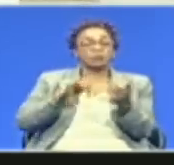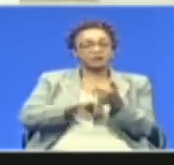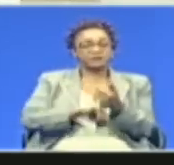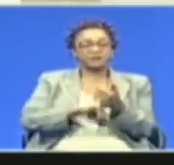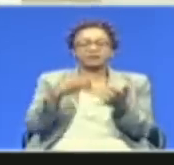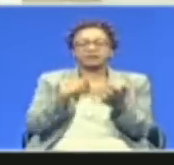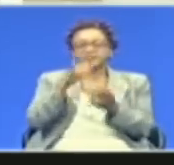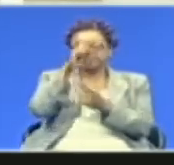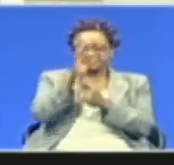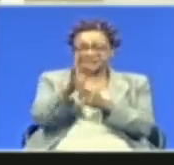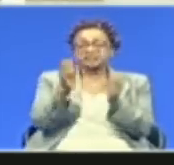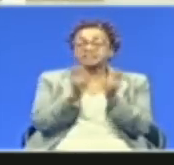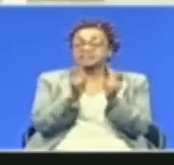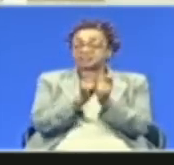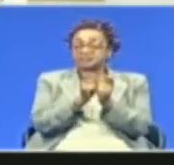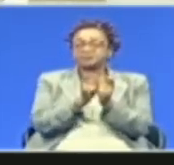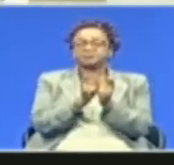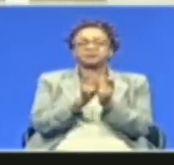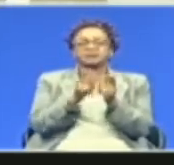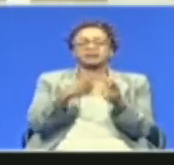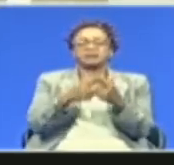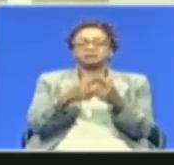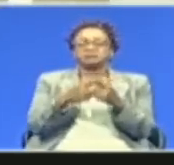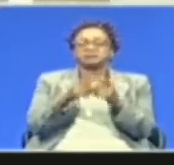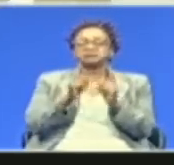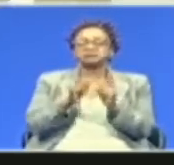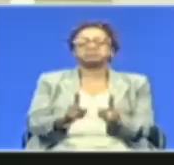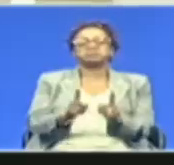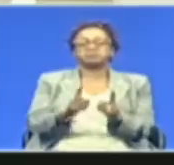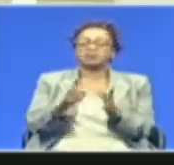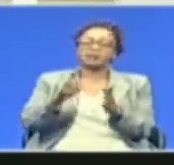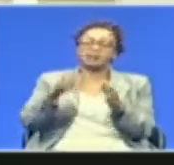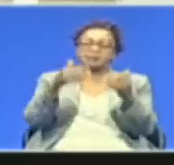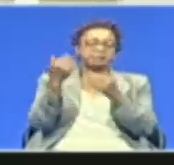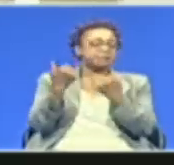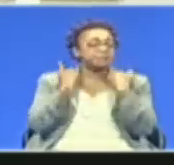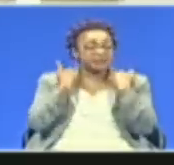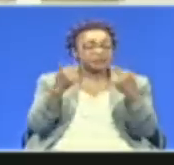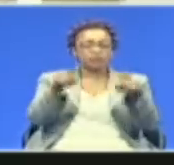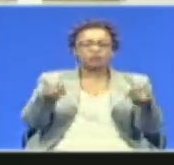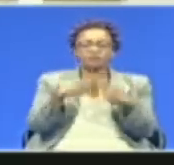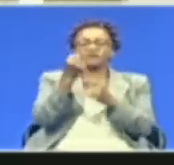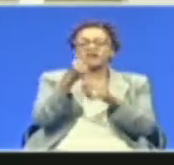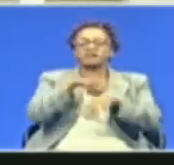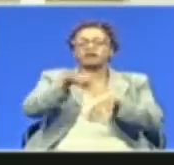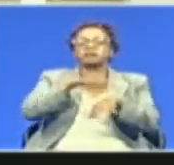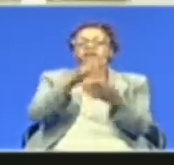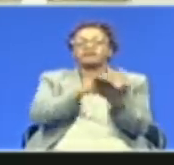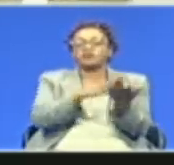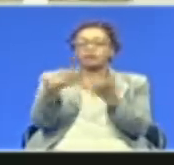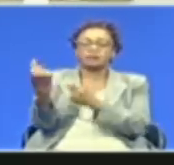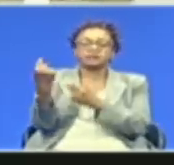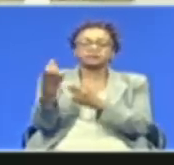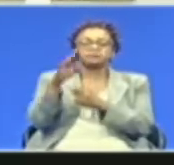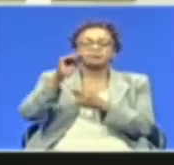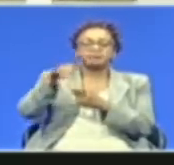sustained serious injuries and lay unconscious in their bedroom for over 5 hours before she was taken to MP Shah Hospital